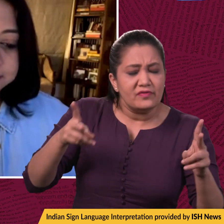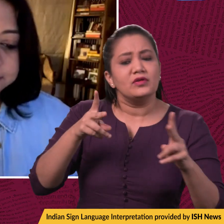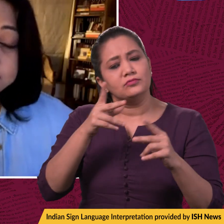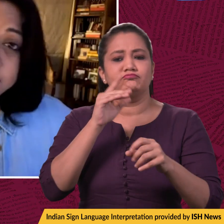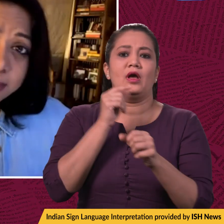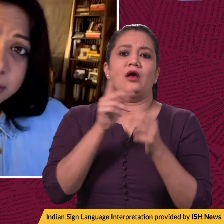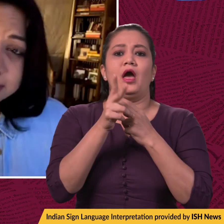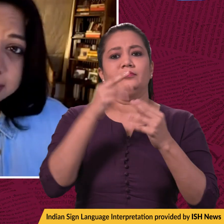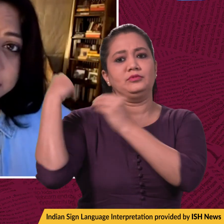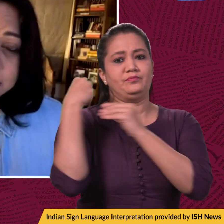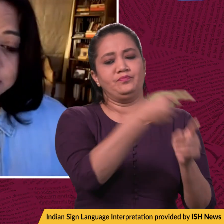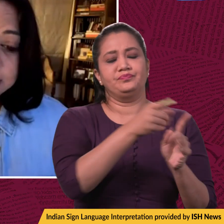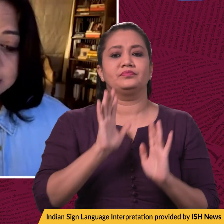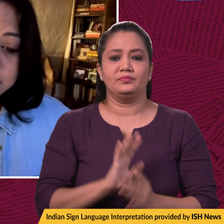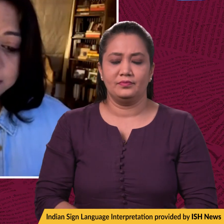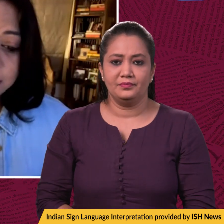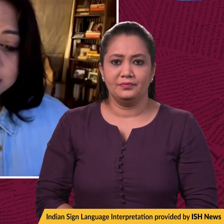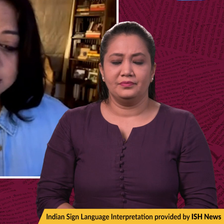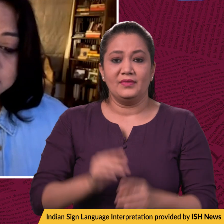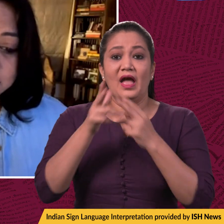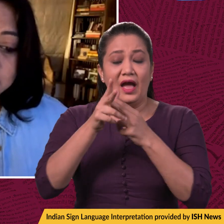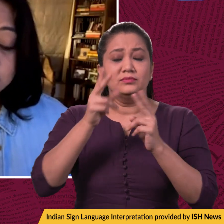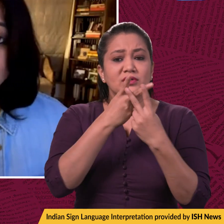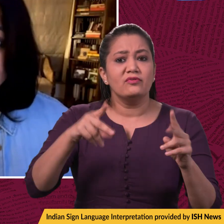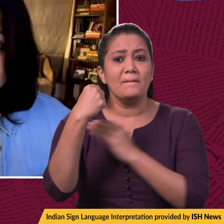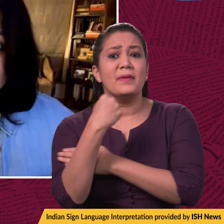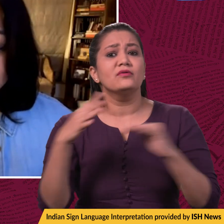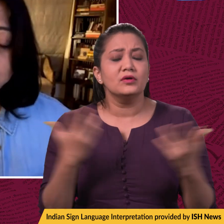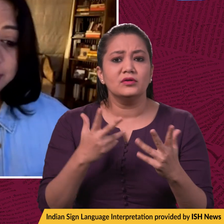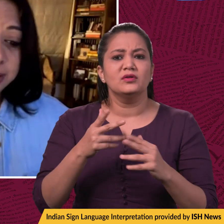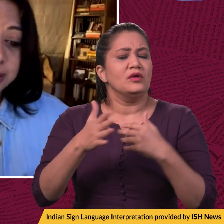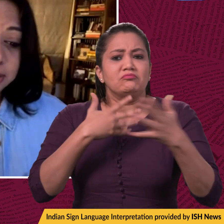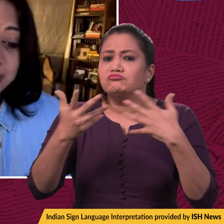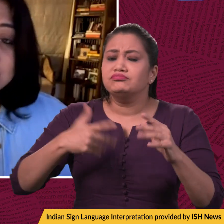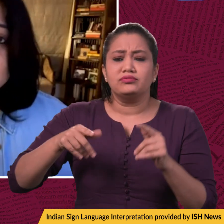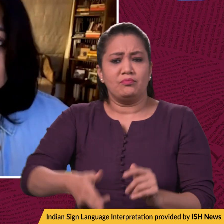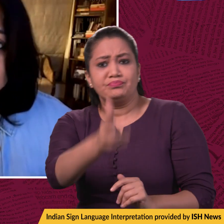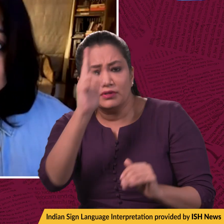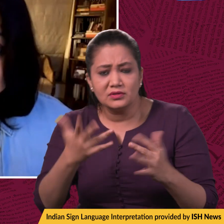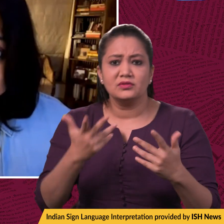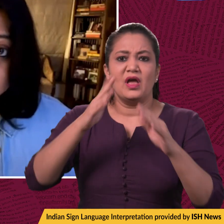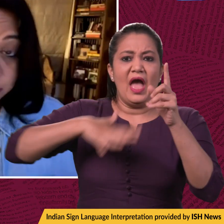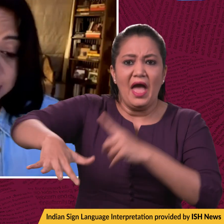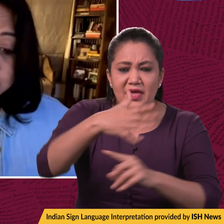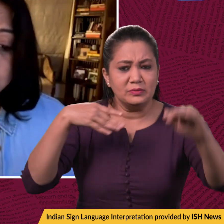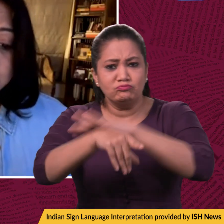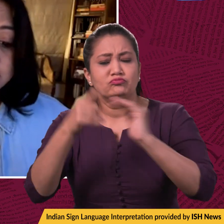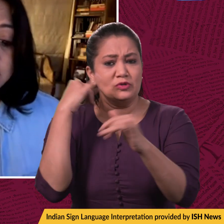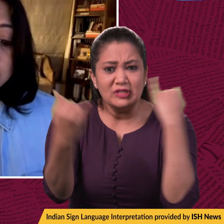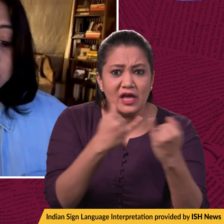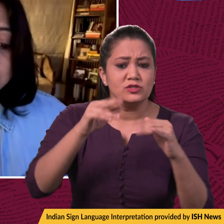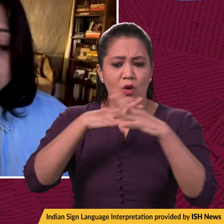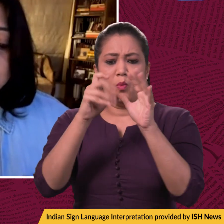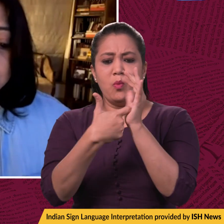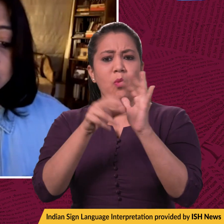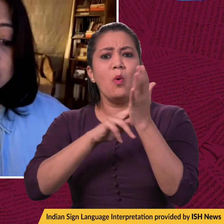in. Now, under these provisions, the armed forces are empowered to open fire, to enter areas in search without a warrant,